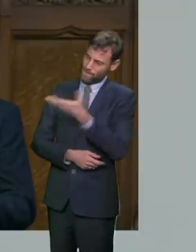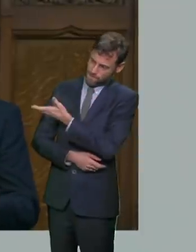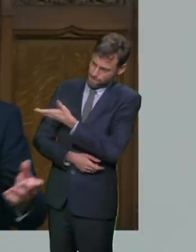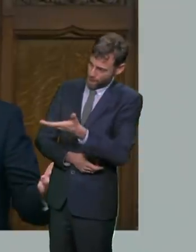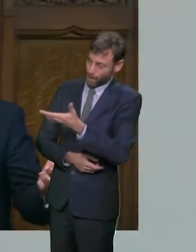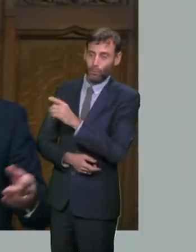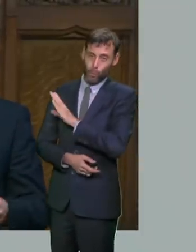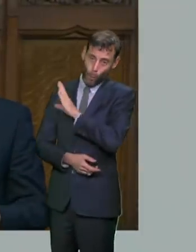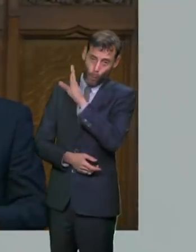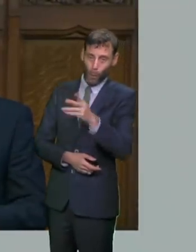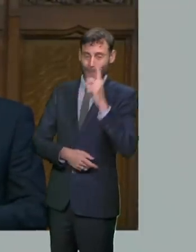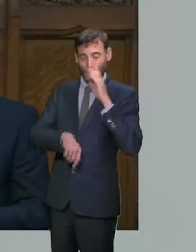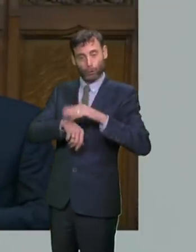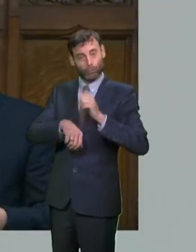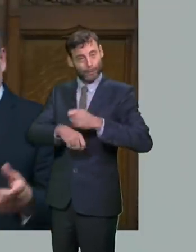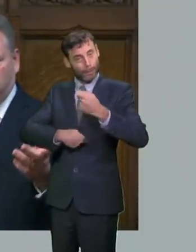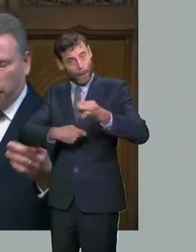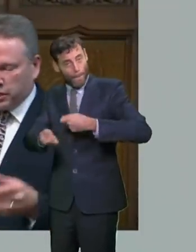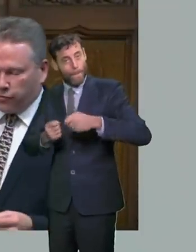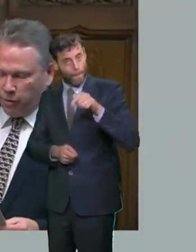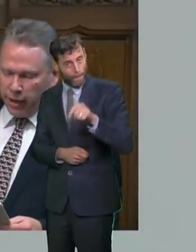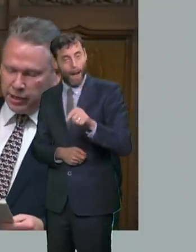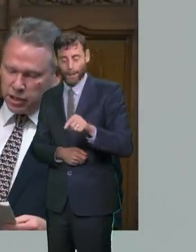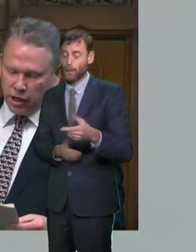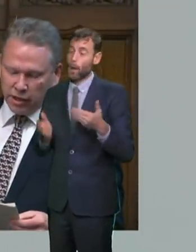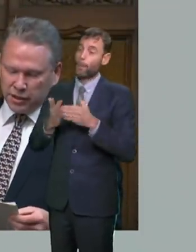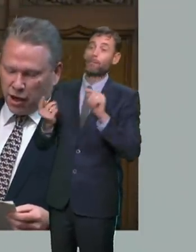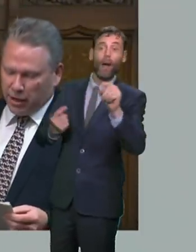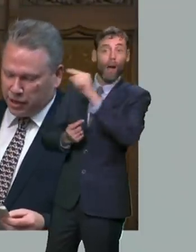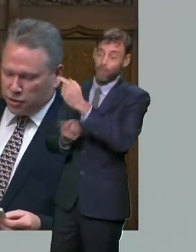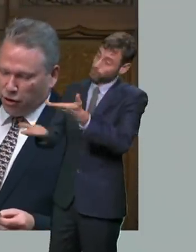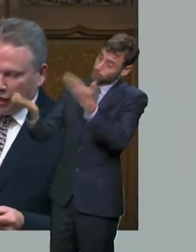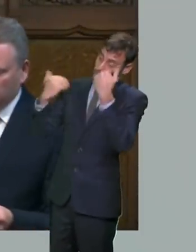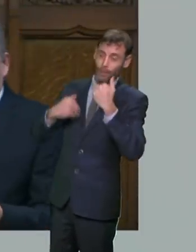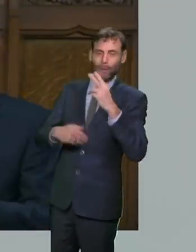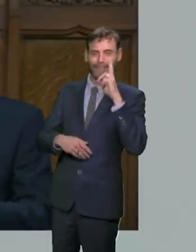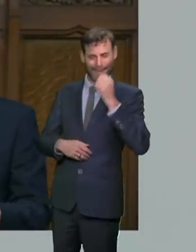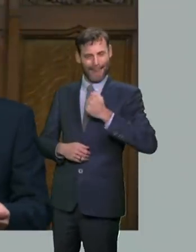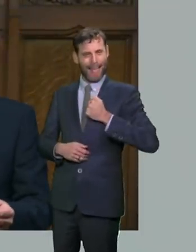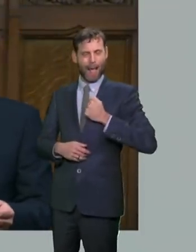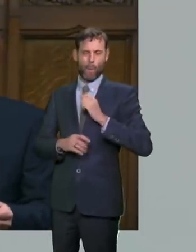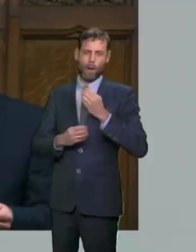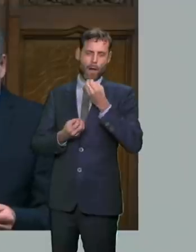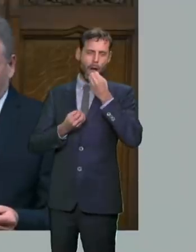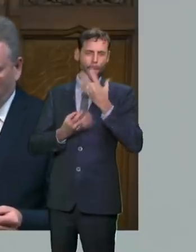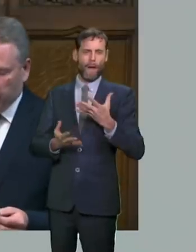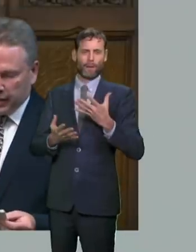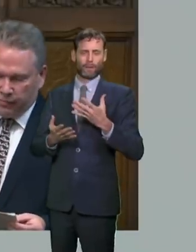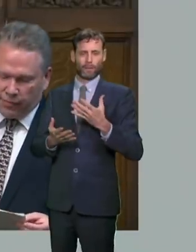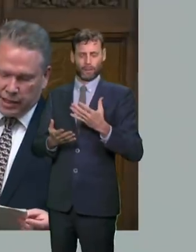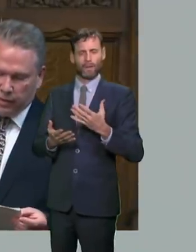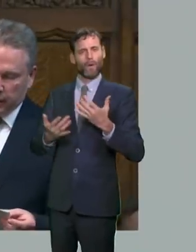Minister, and yourself, Speaker, and all other colleagues, even the opposition front bench, to come and enjoy the marvellous long weekend